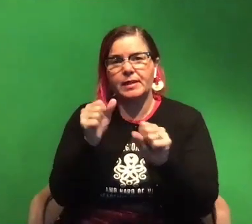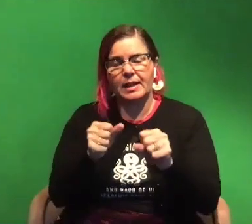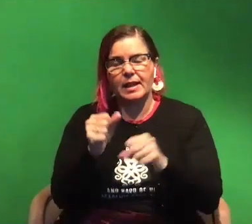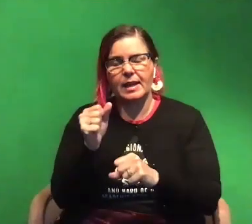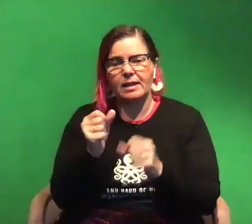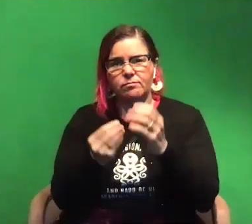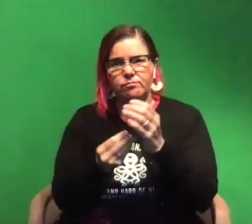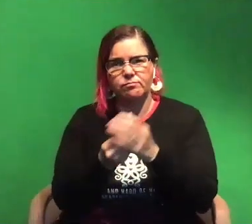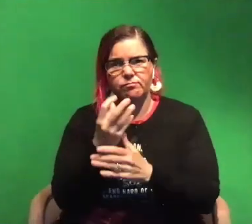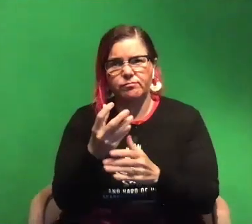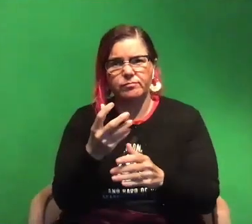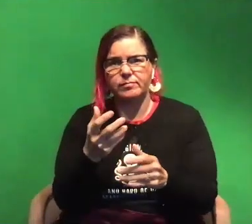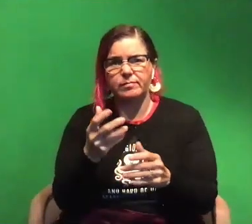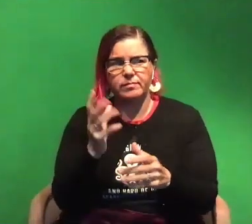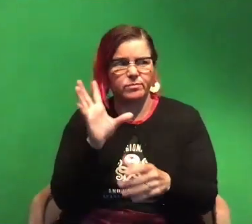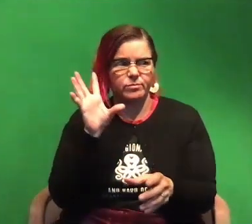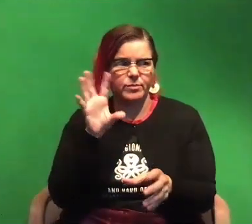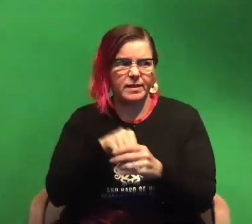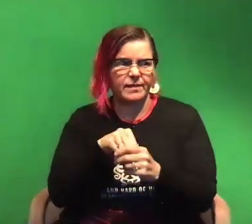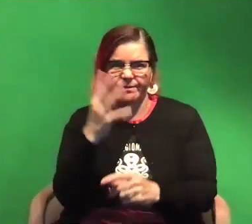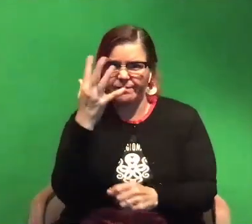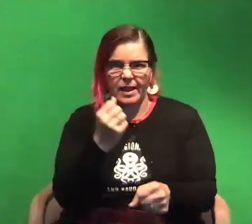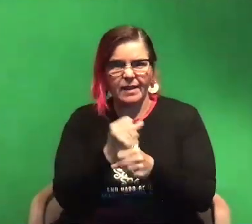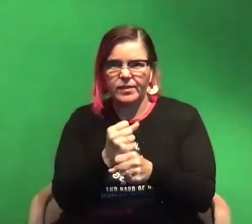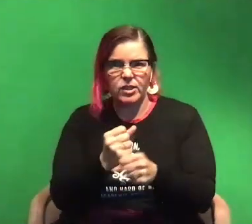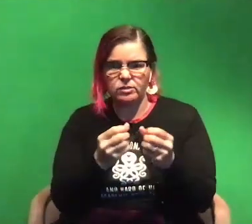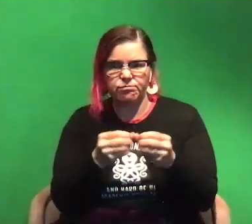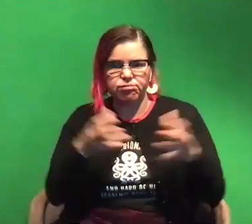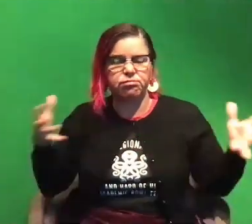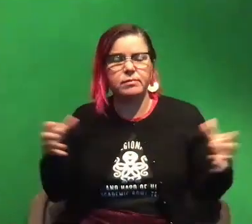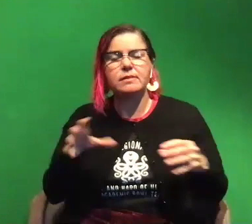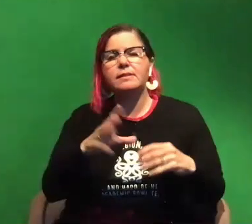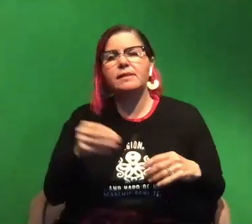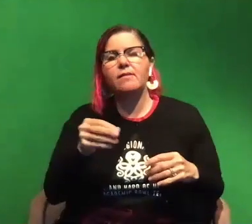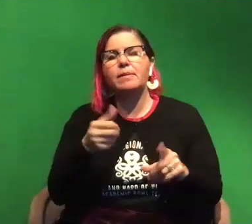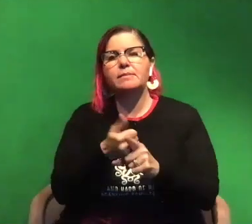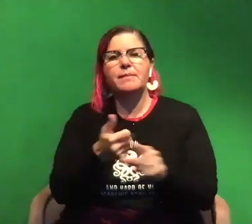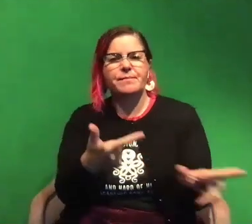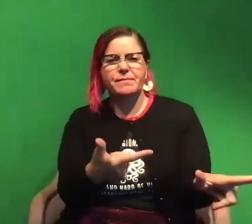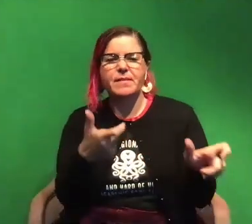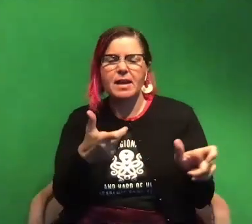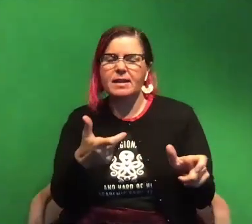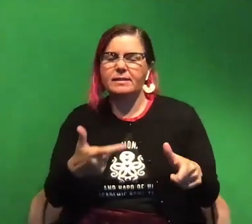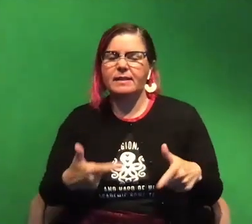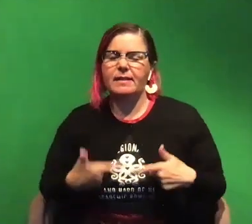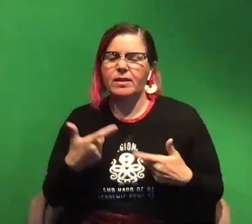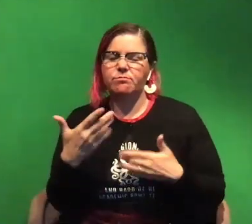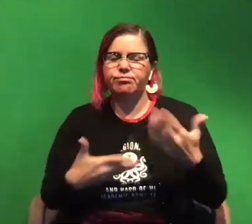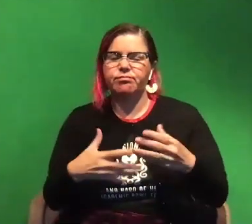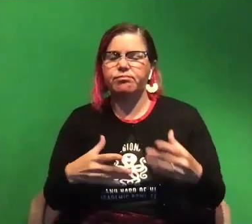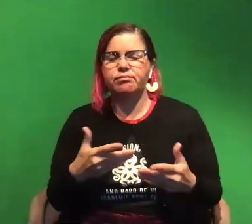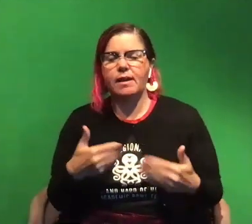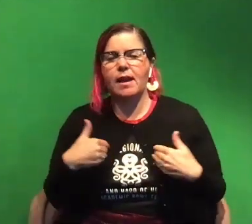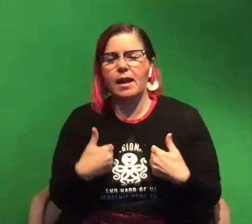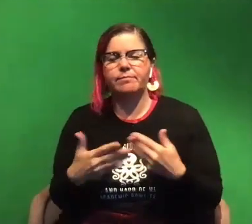in about 5 years time. So cephalopods as a whole are very fast-lived organisms, whether they're in our lab or out